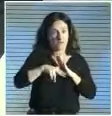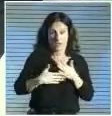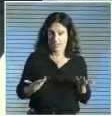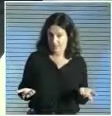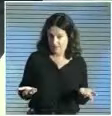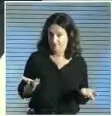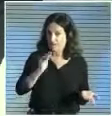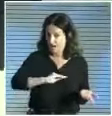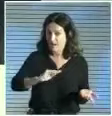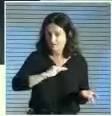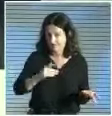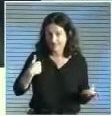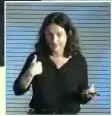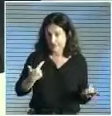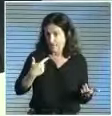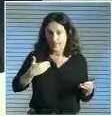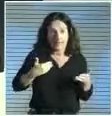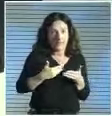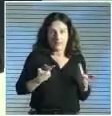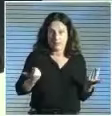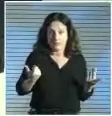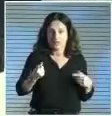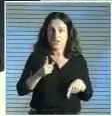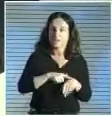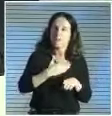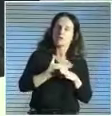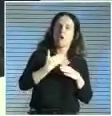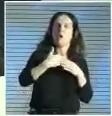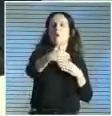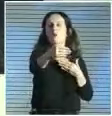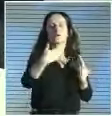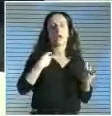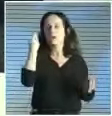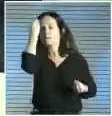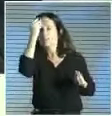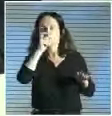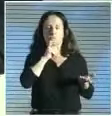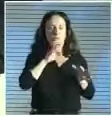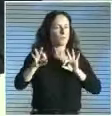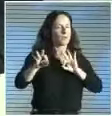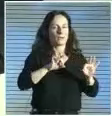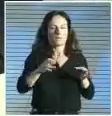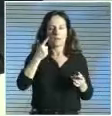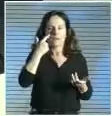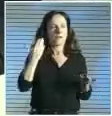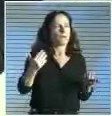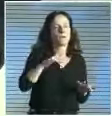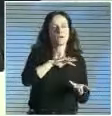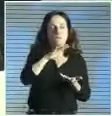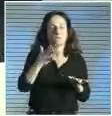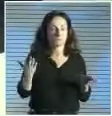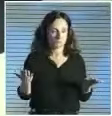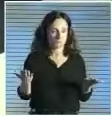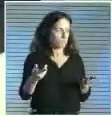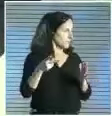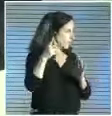think how we can convince them. And regulation is not enough. Regulation is good, but for them, it's